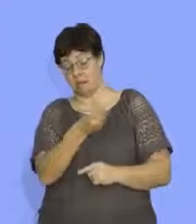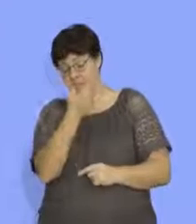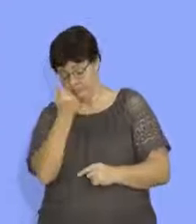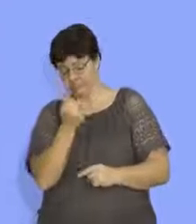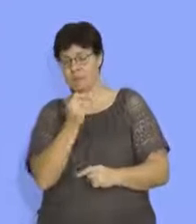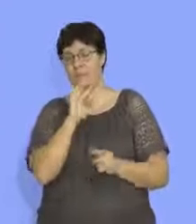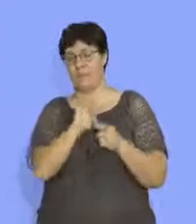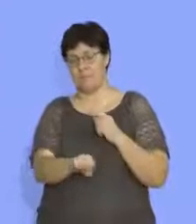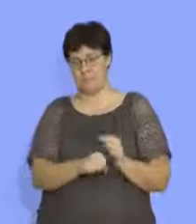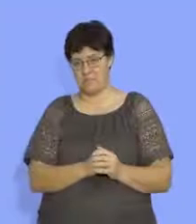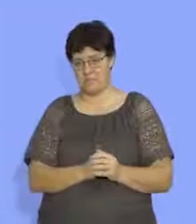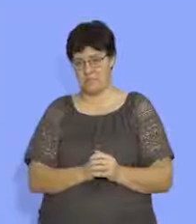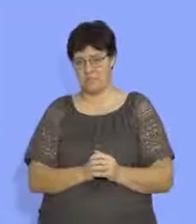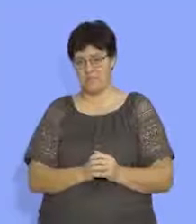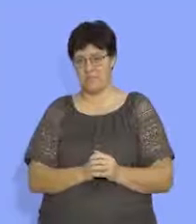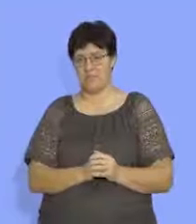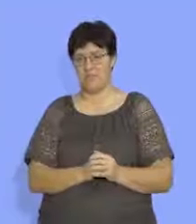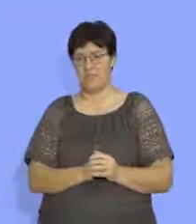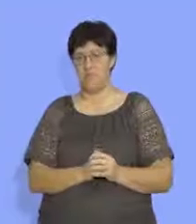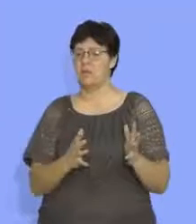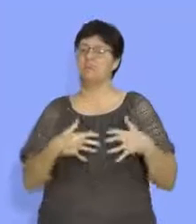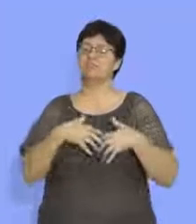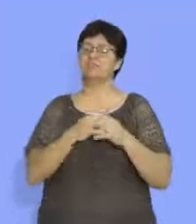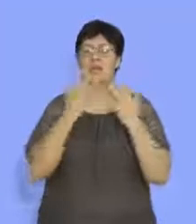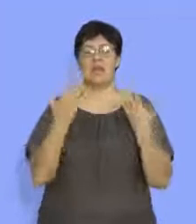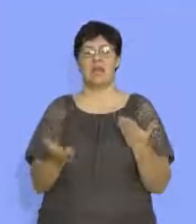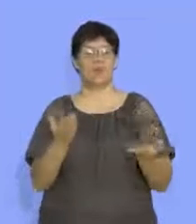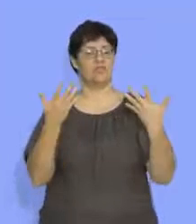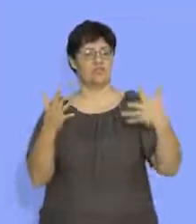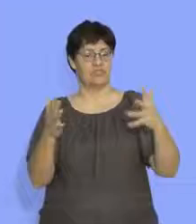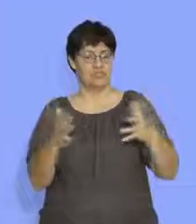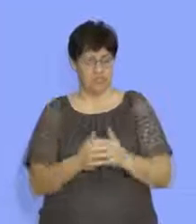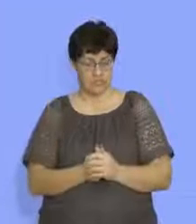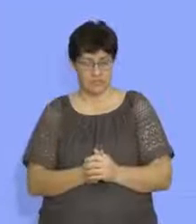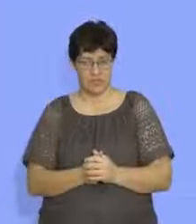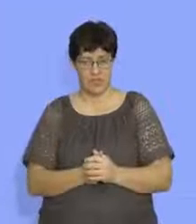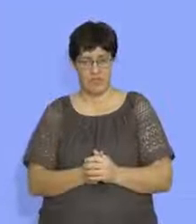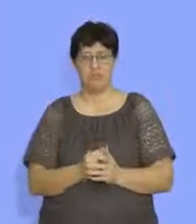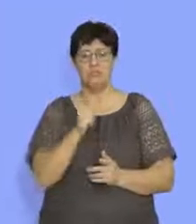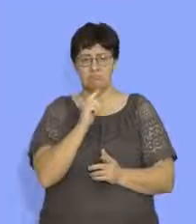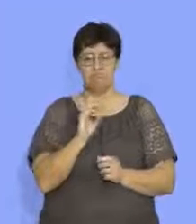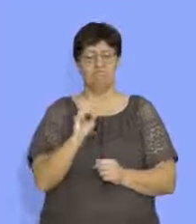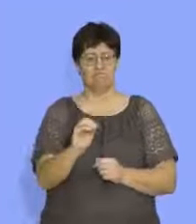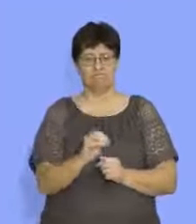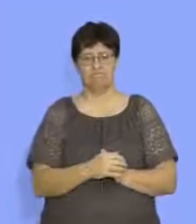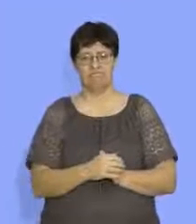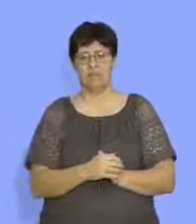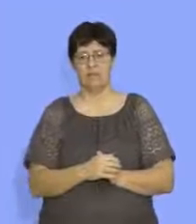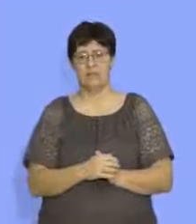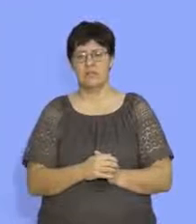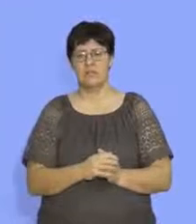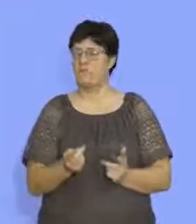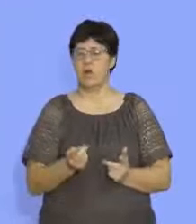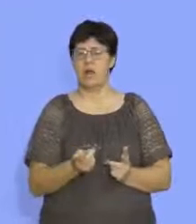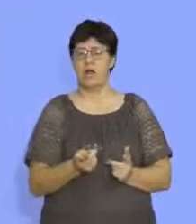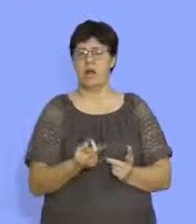number. To do that, already I've set up my equation, right? So the unknown number, I've let it to be x. You don't need to say let